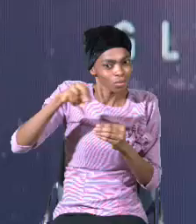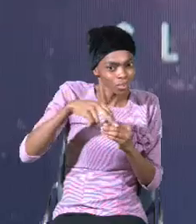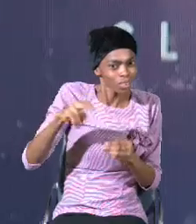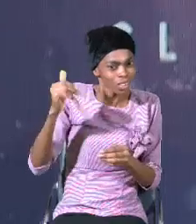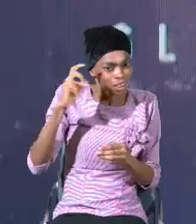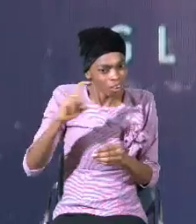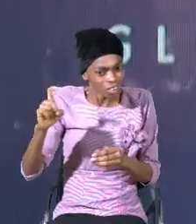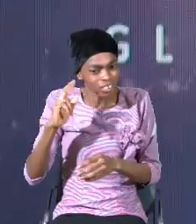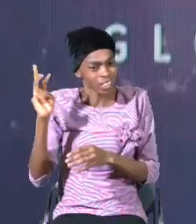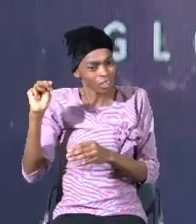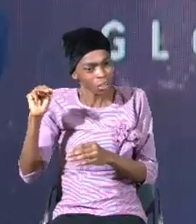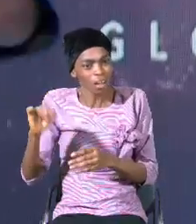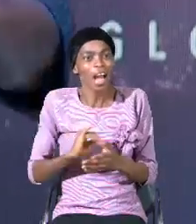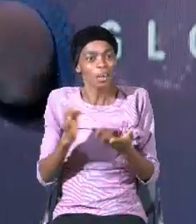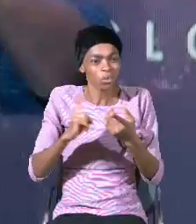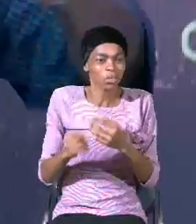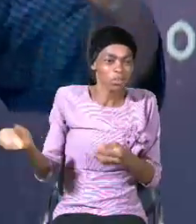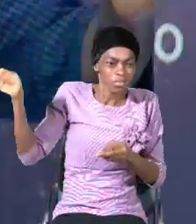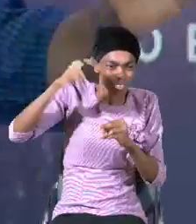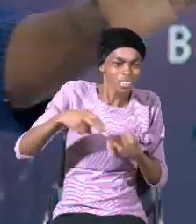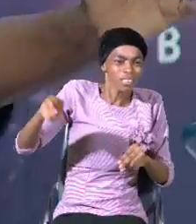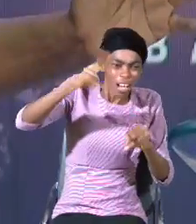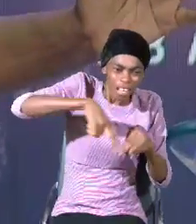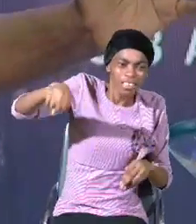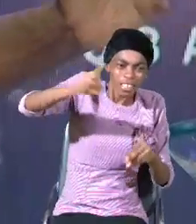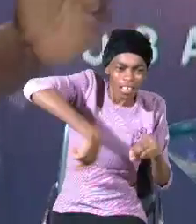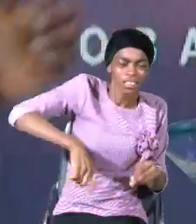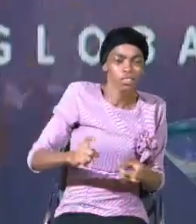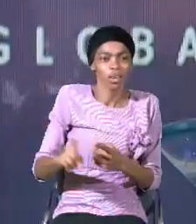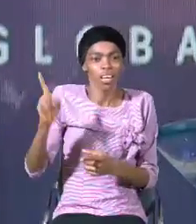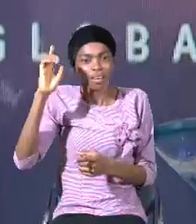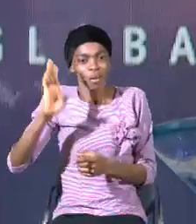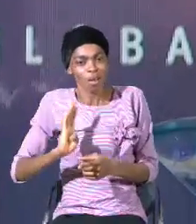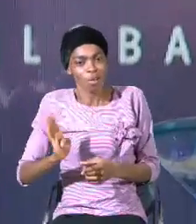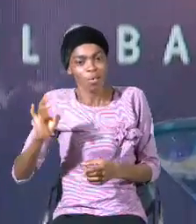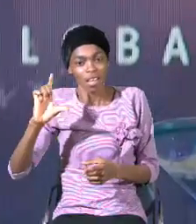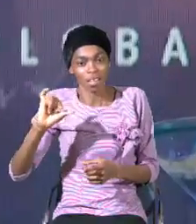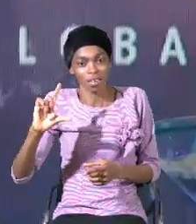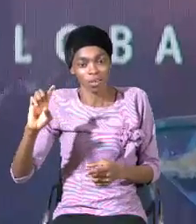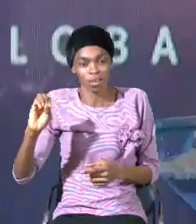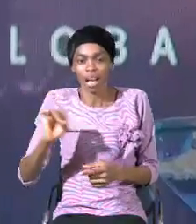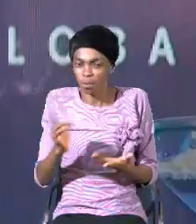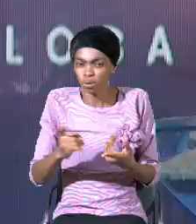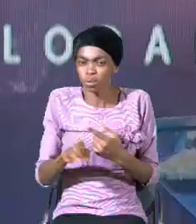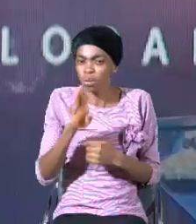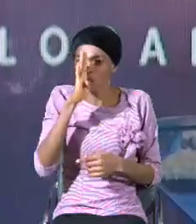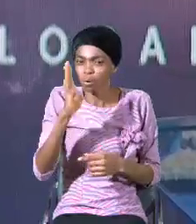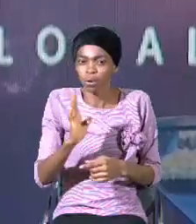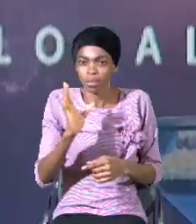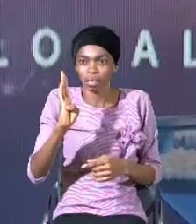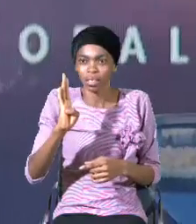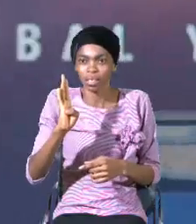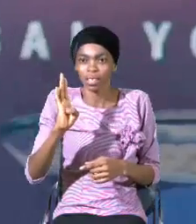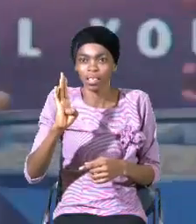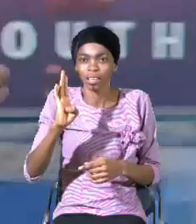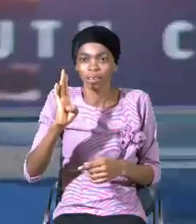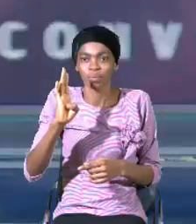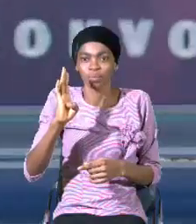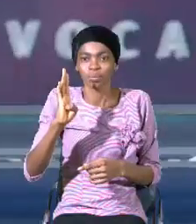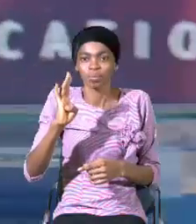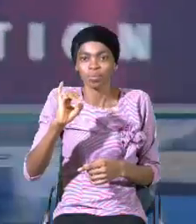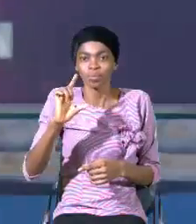reach a billion. I want to be called a billionaire. And that is the goal in